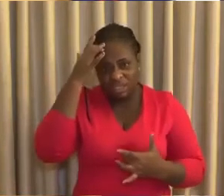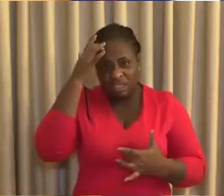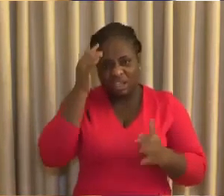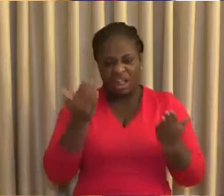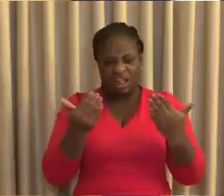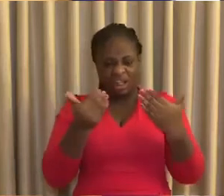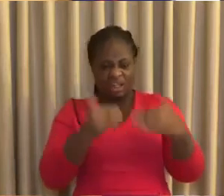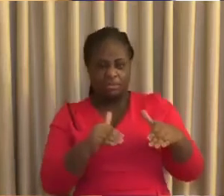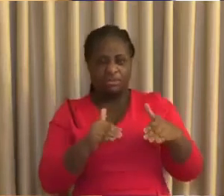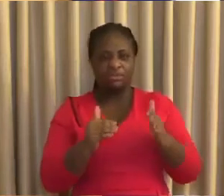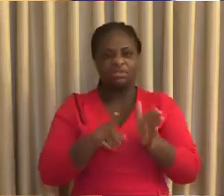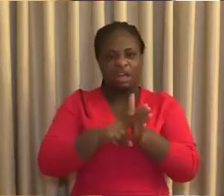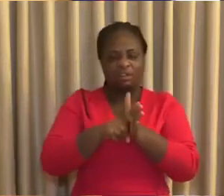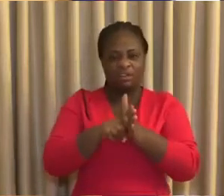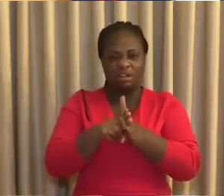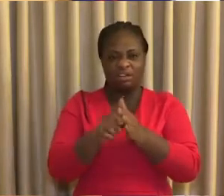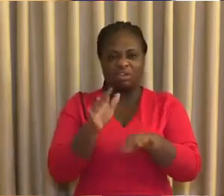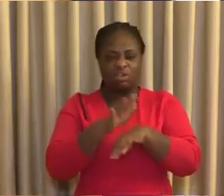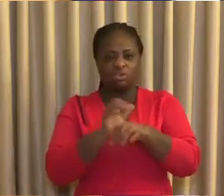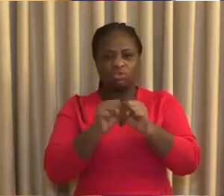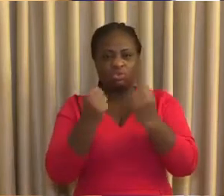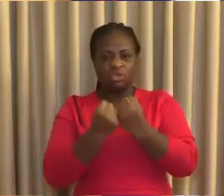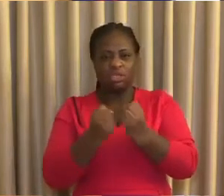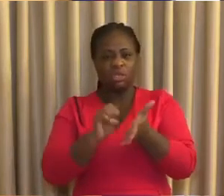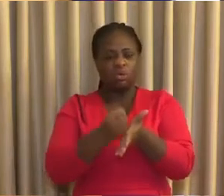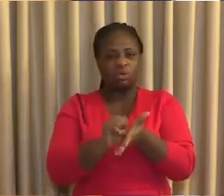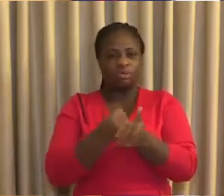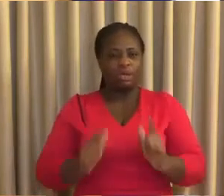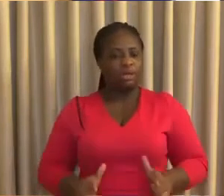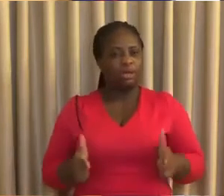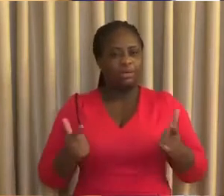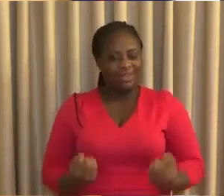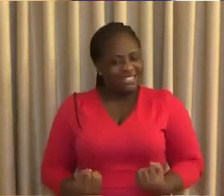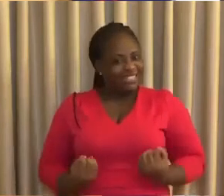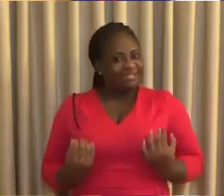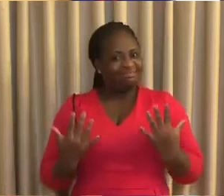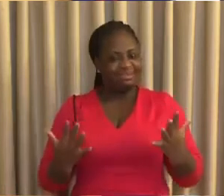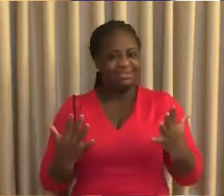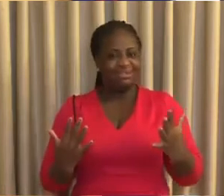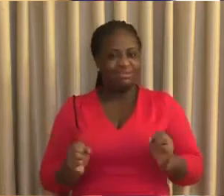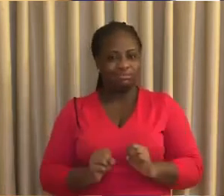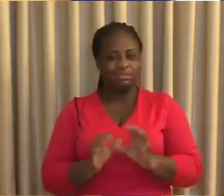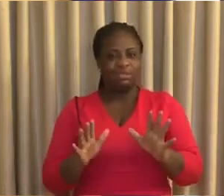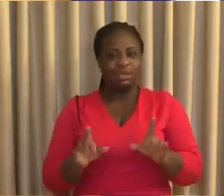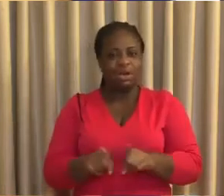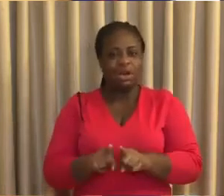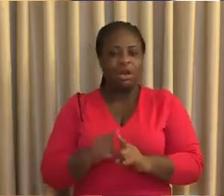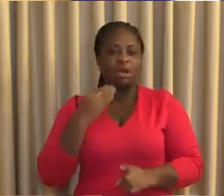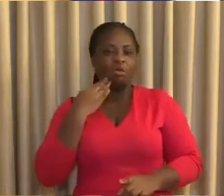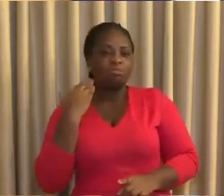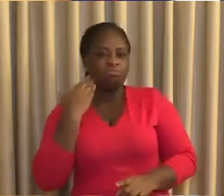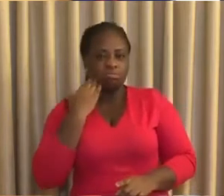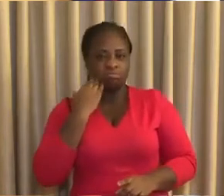the impact of the virus on social and economic life, and inspire the expansion of our domestic